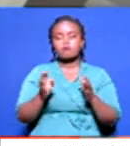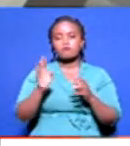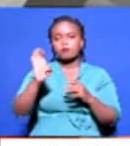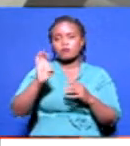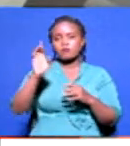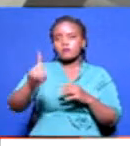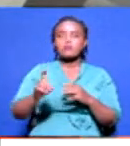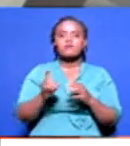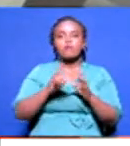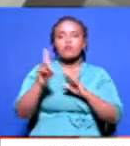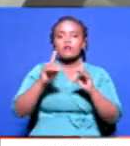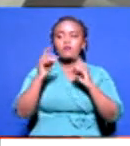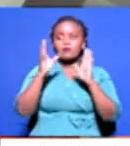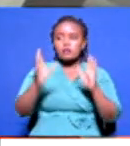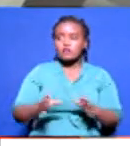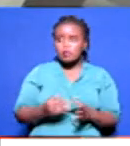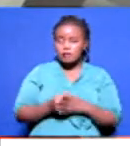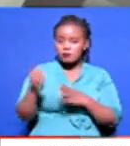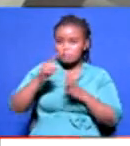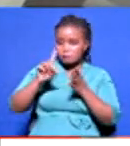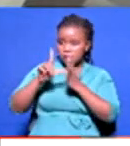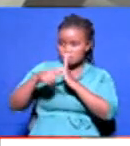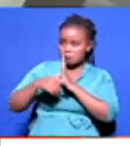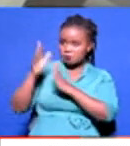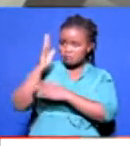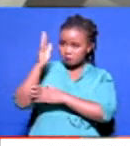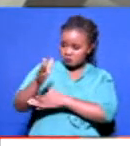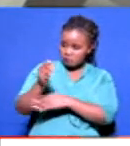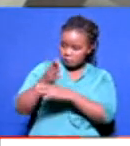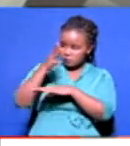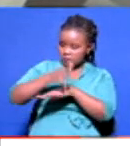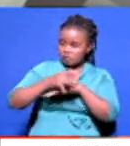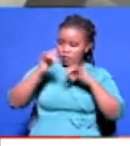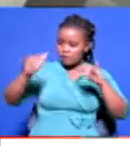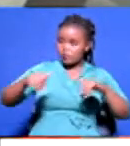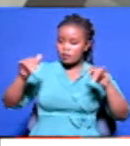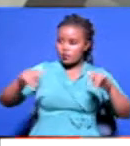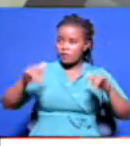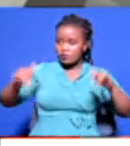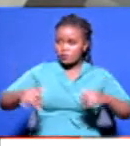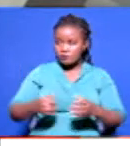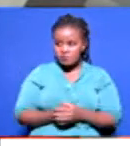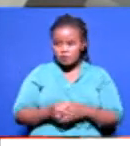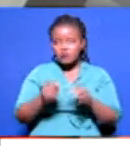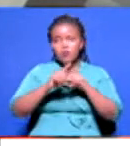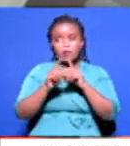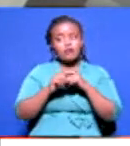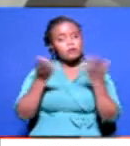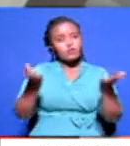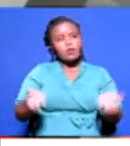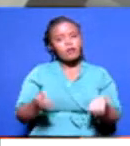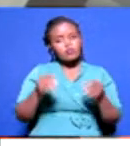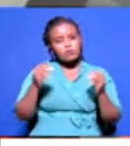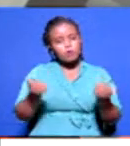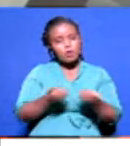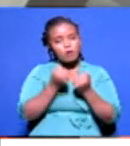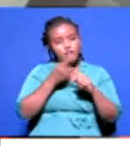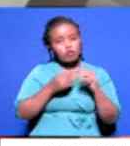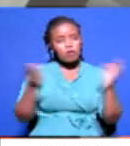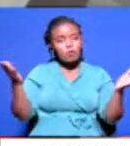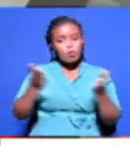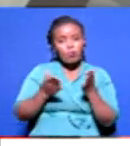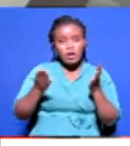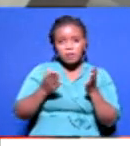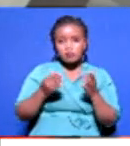crossing over to her right after this live broadcast. Absolutely. And she'll be coming to us live from Norfolk Hotel. Hotel,